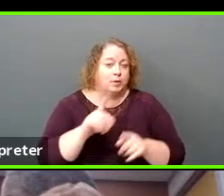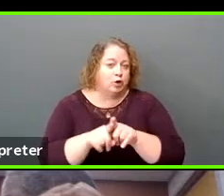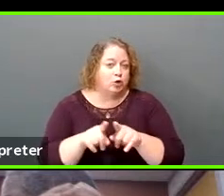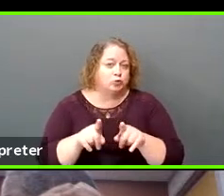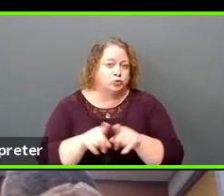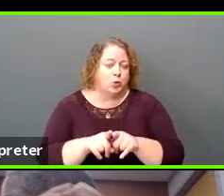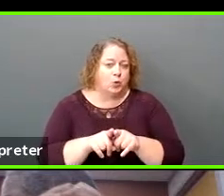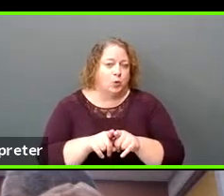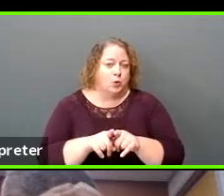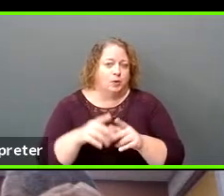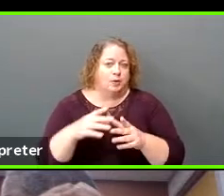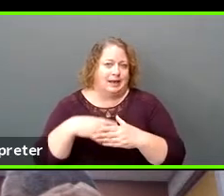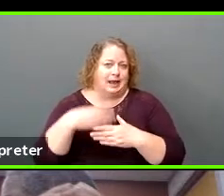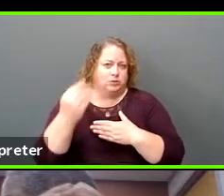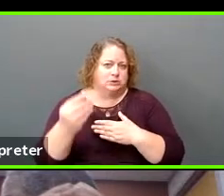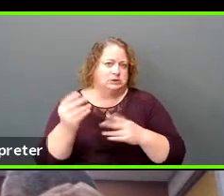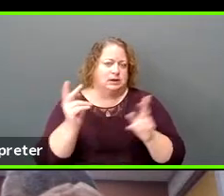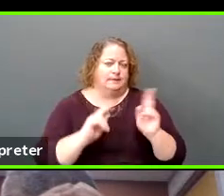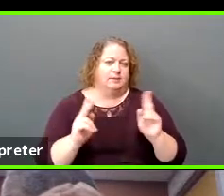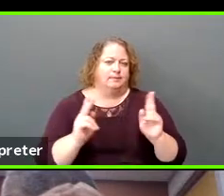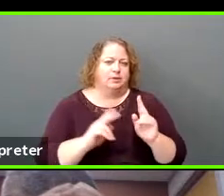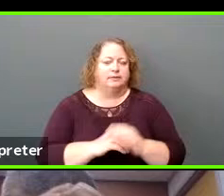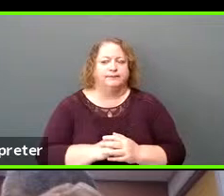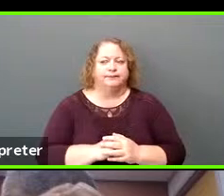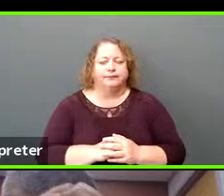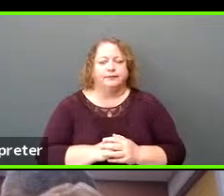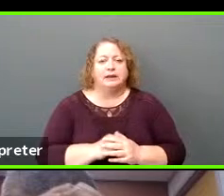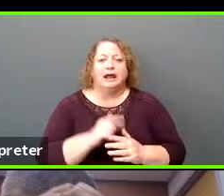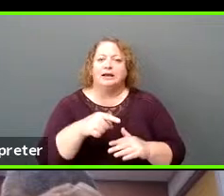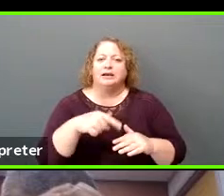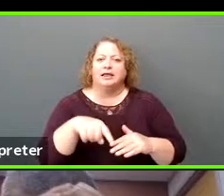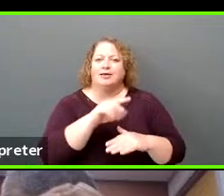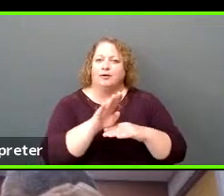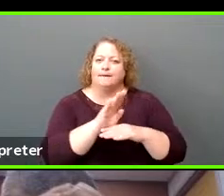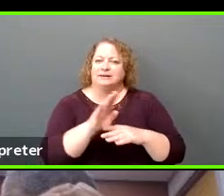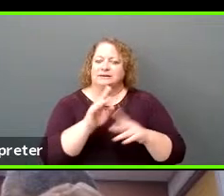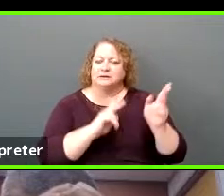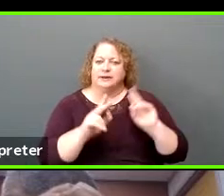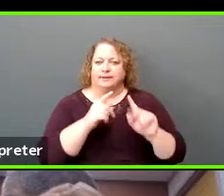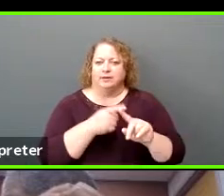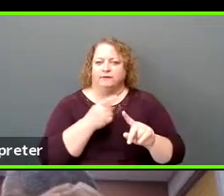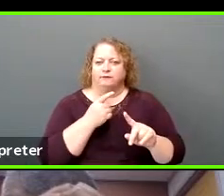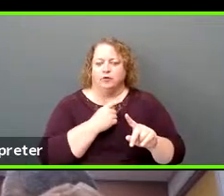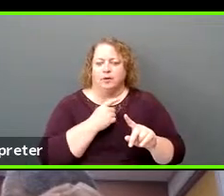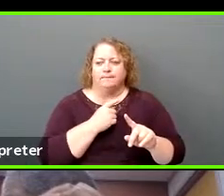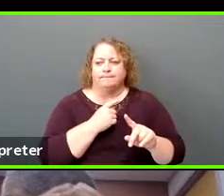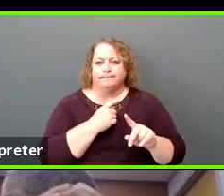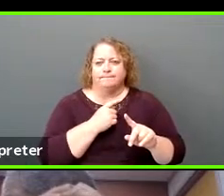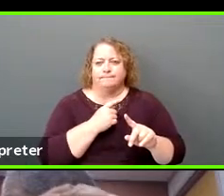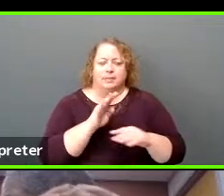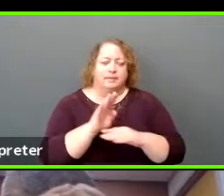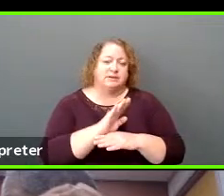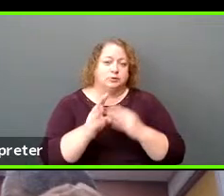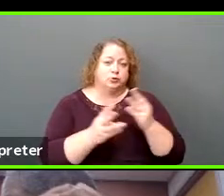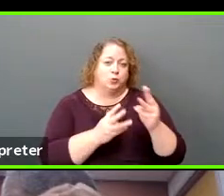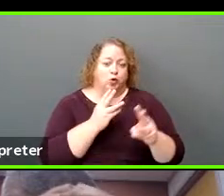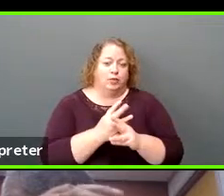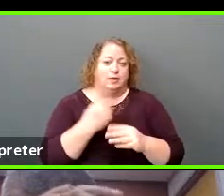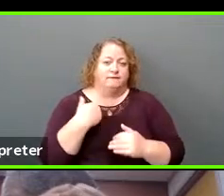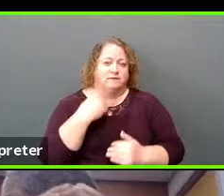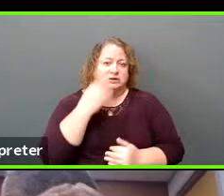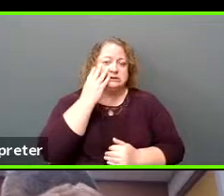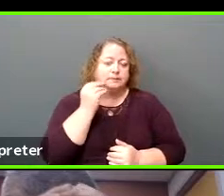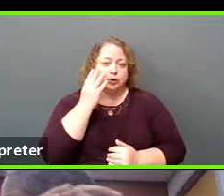the external, and they're business people from the business world that